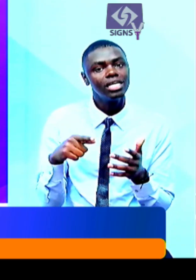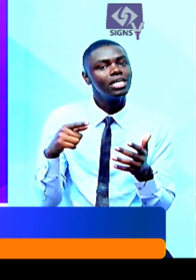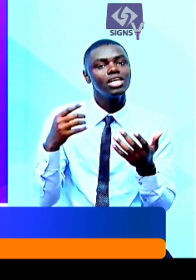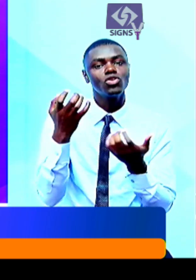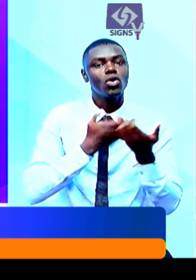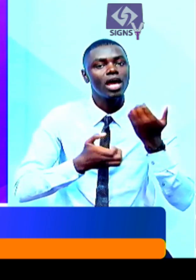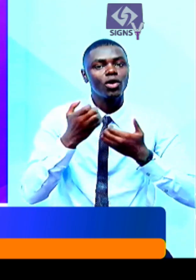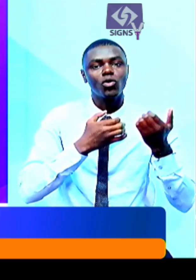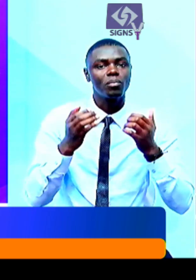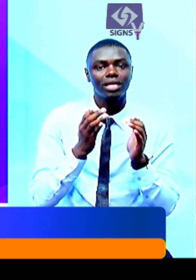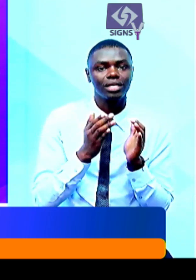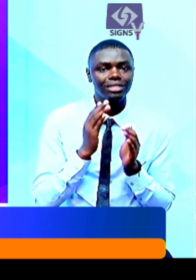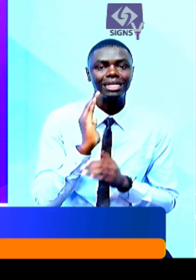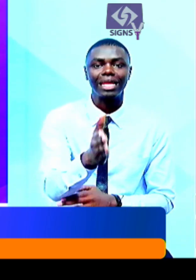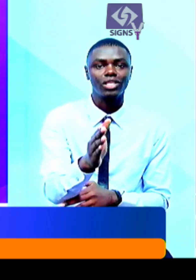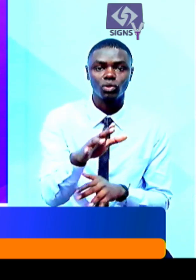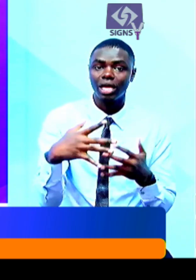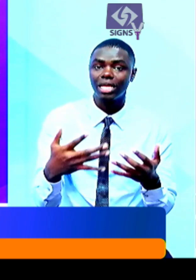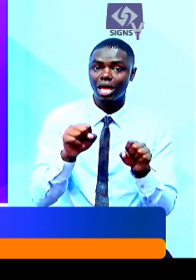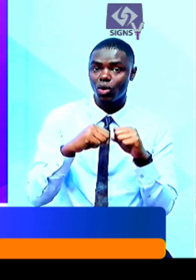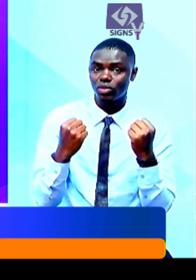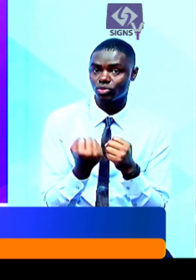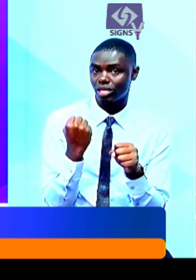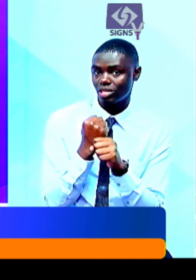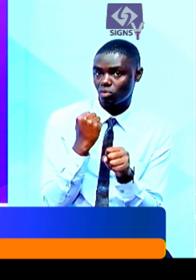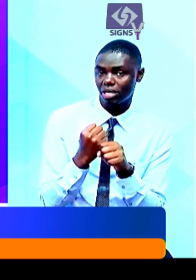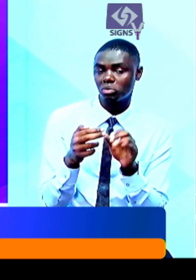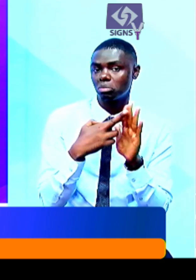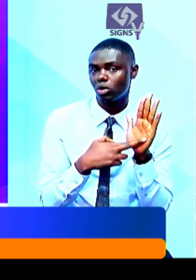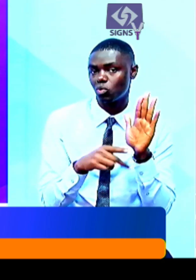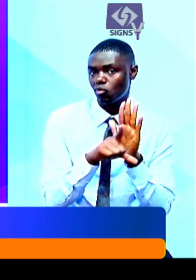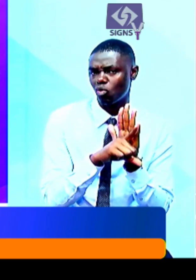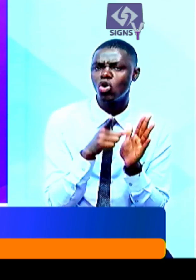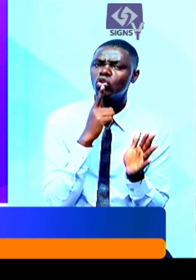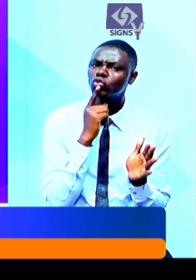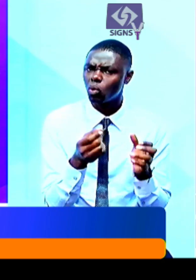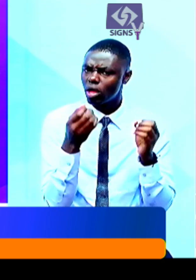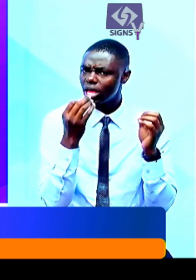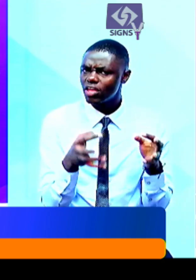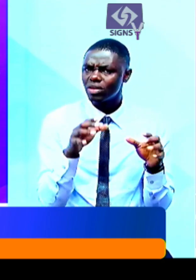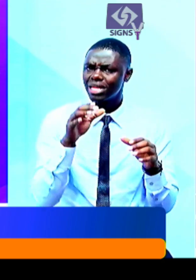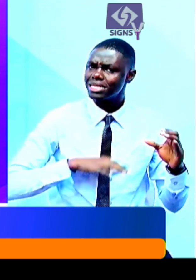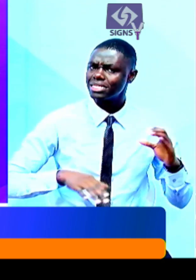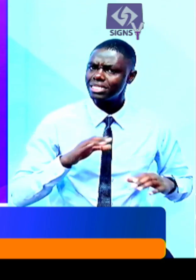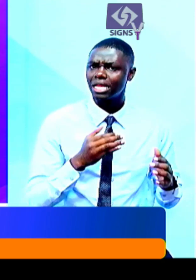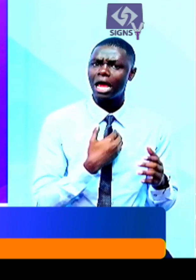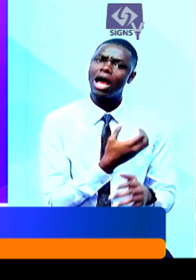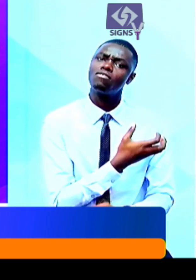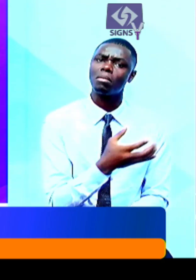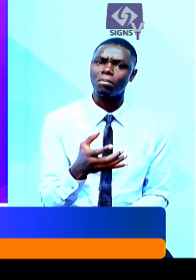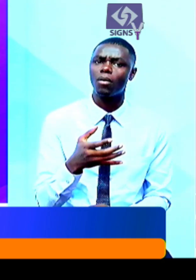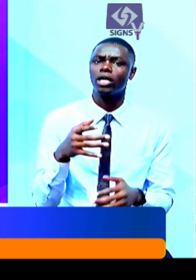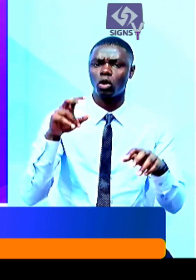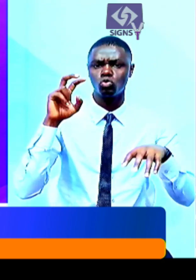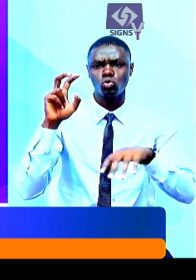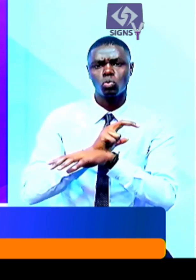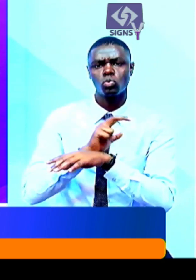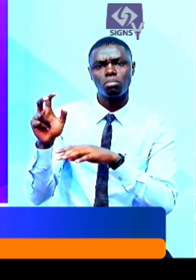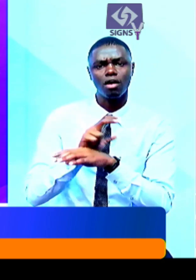economic direction, in how the society operates, rule of law. So if the citizens have got the powers to